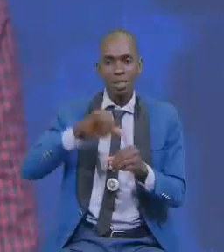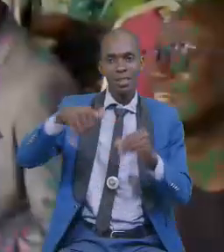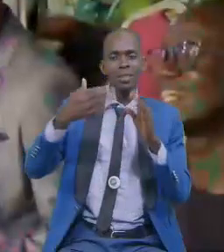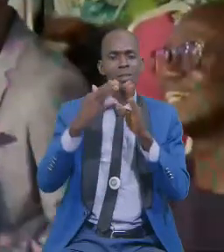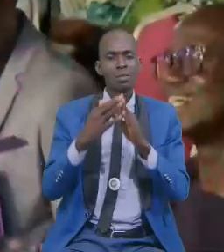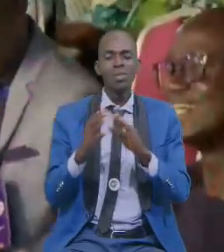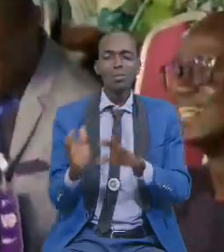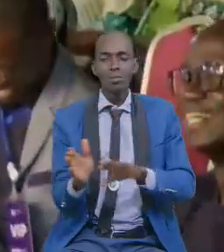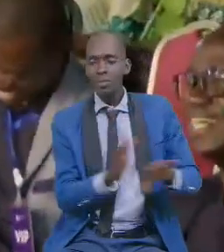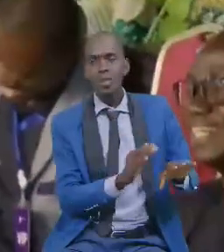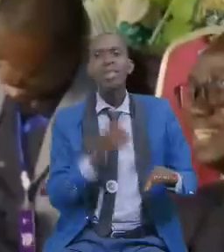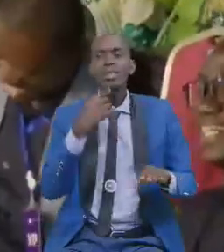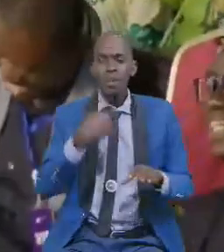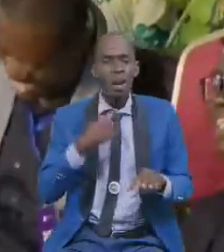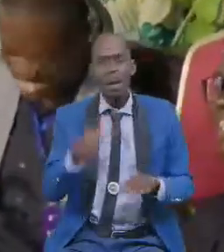thing.